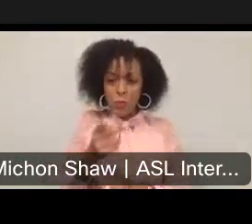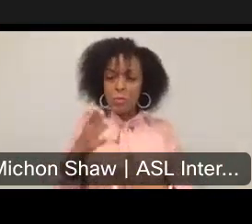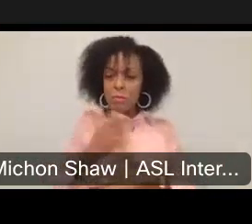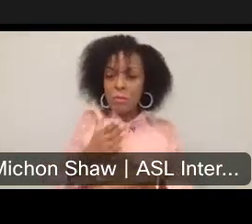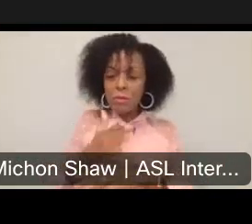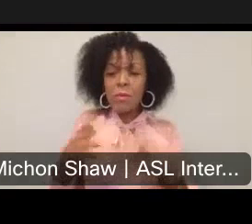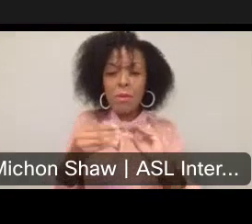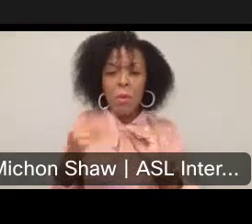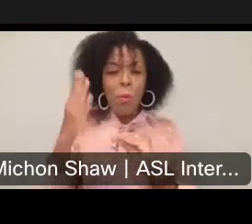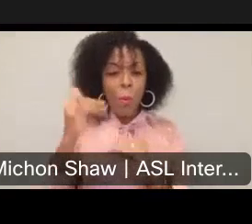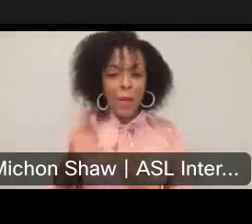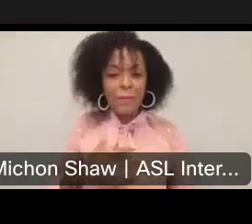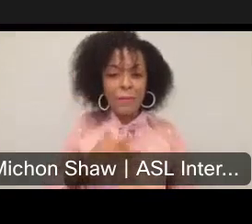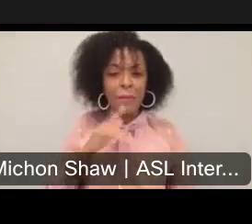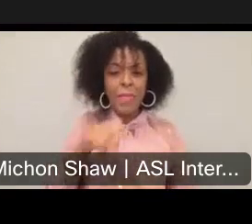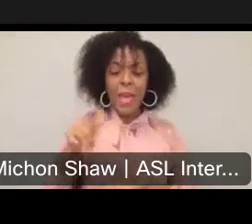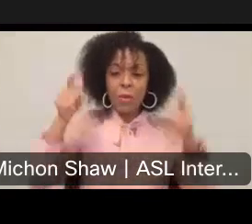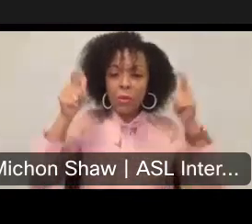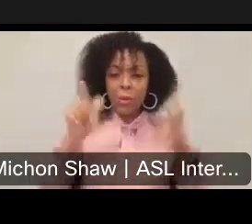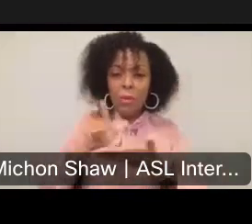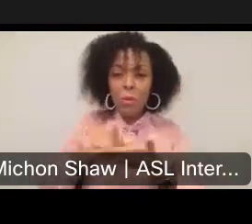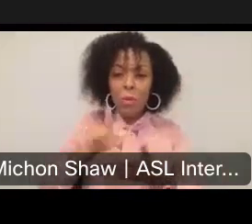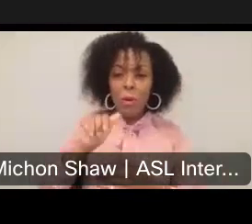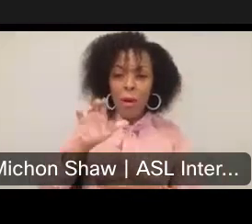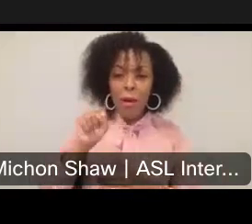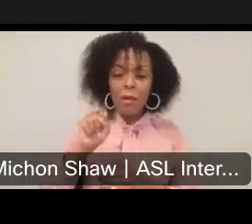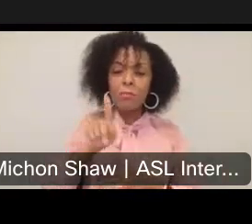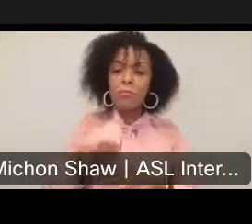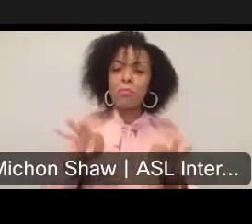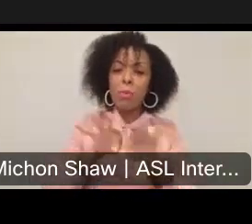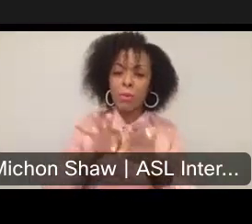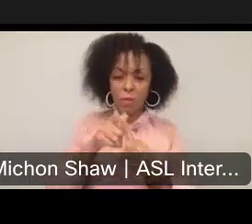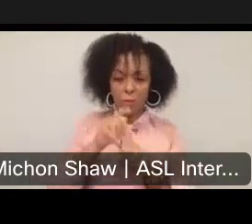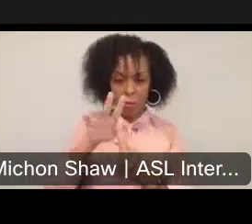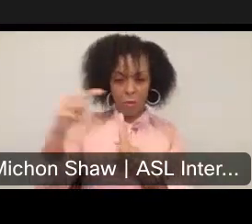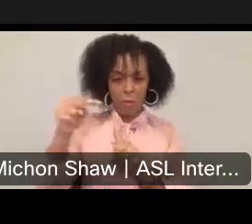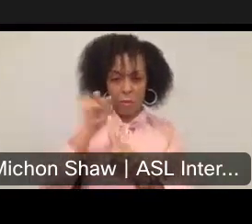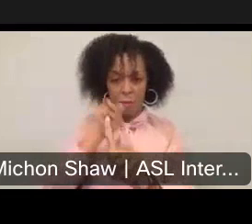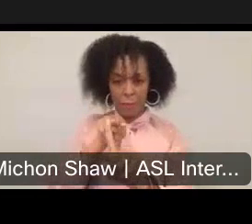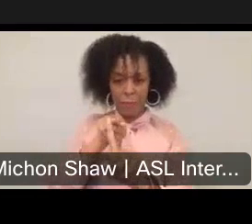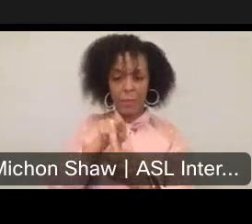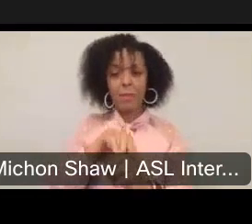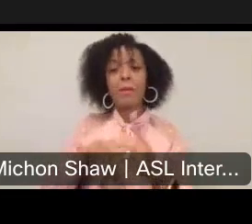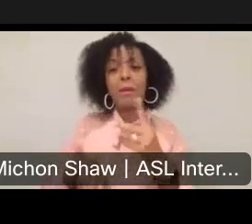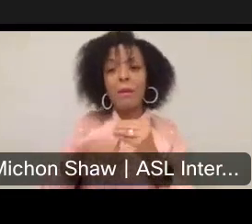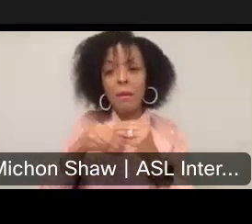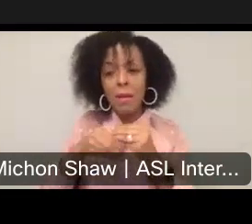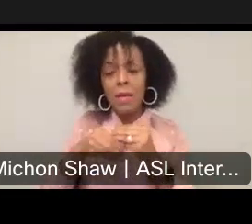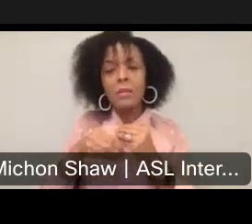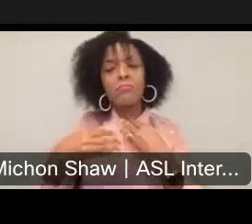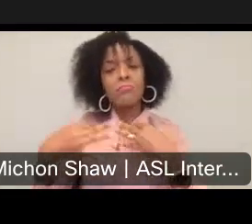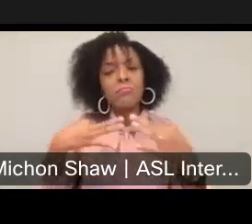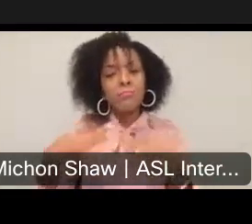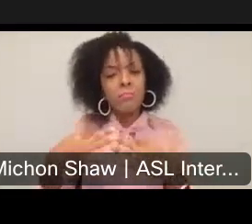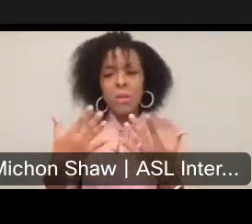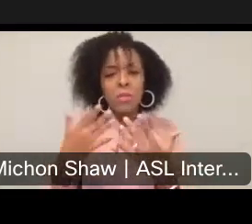Act is important from your perspective, and tell us how you became passionate about your work in this industry and